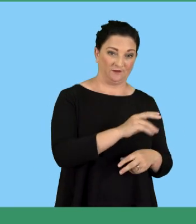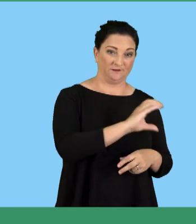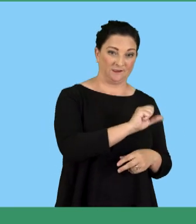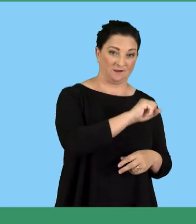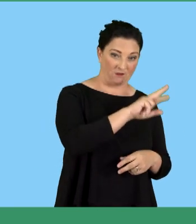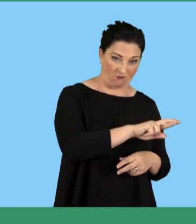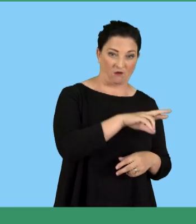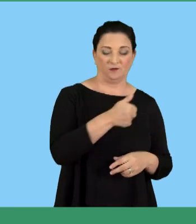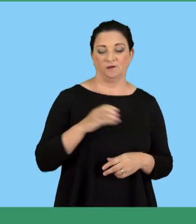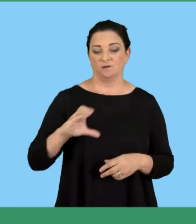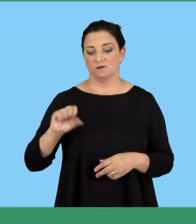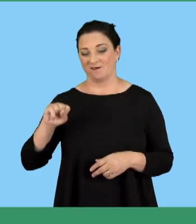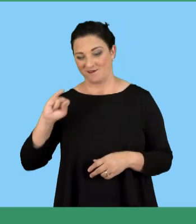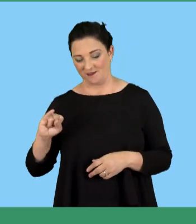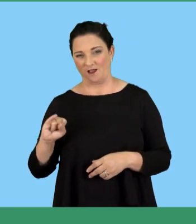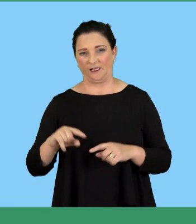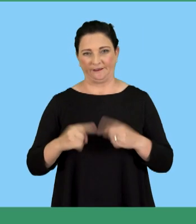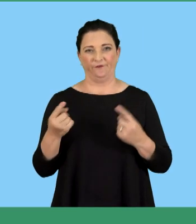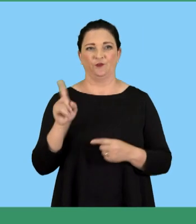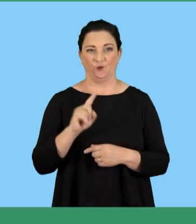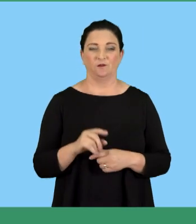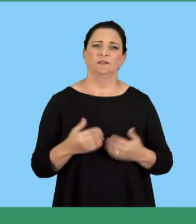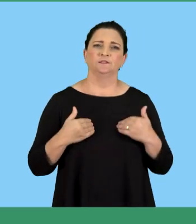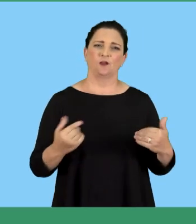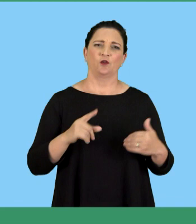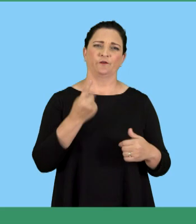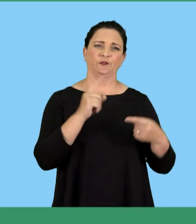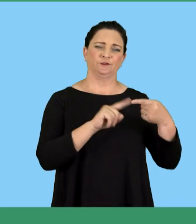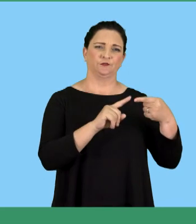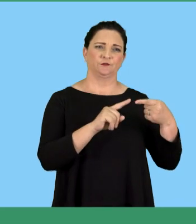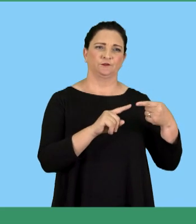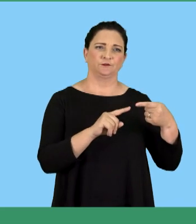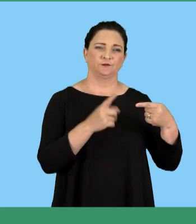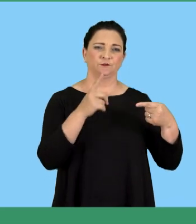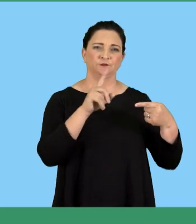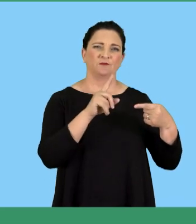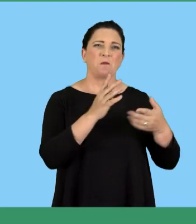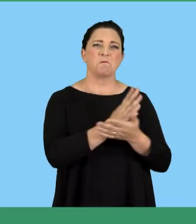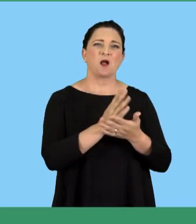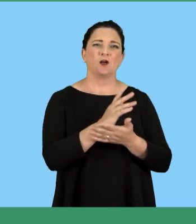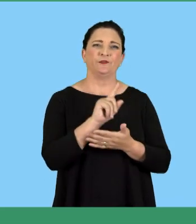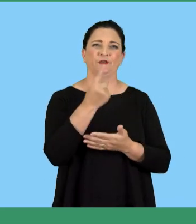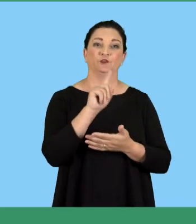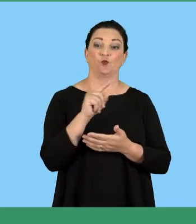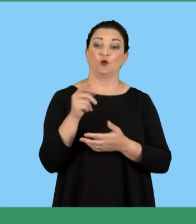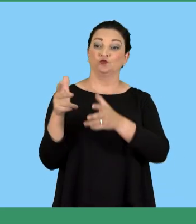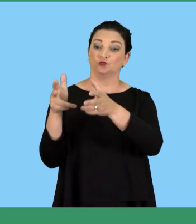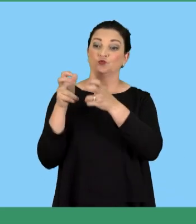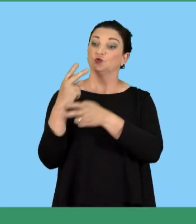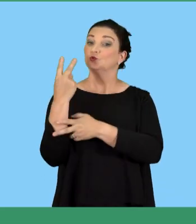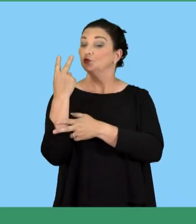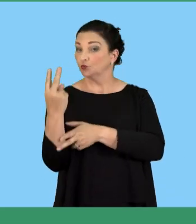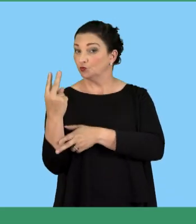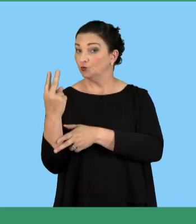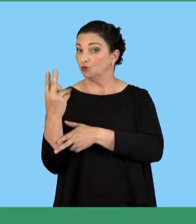responsibility and corporate social investment. Now, let's start with the first part. The first part is to quote